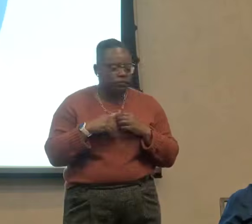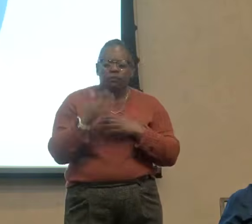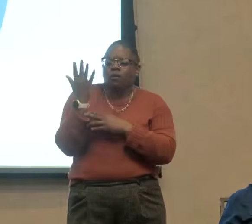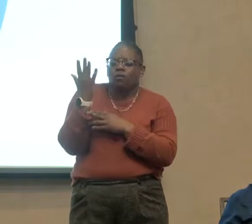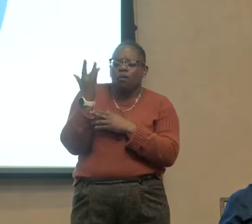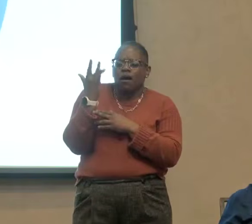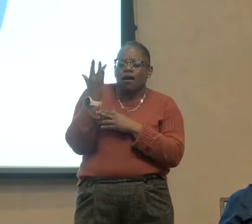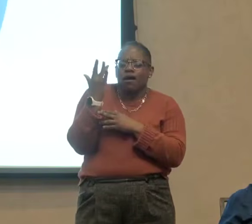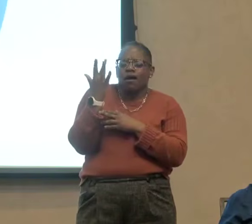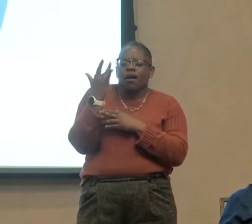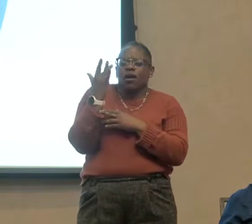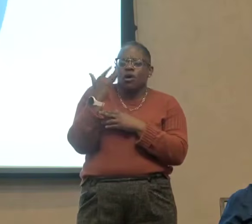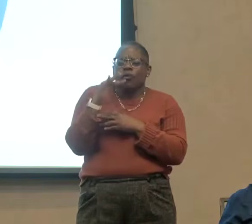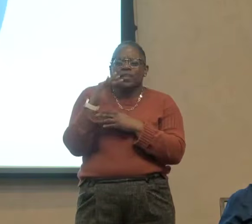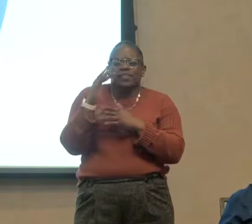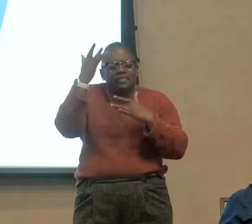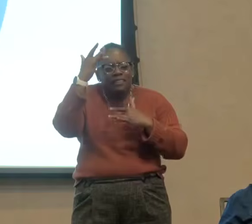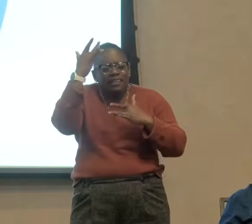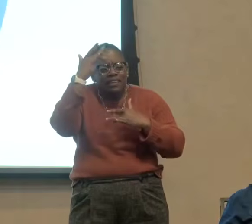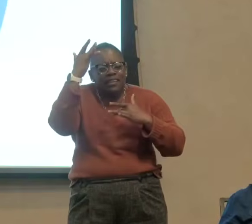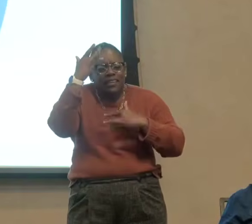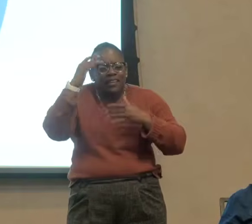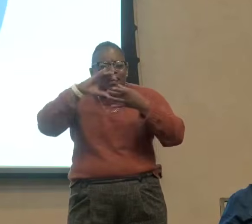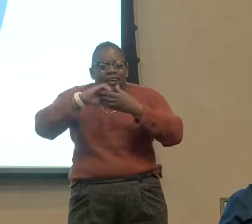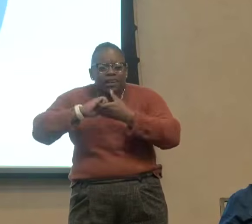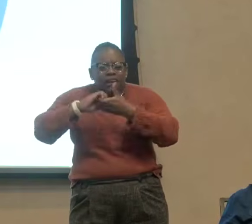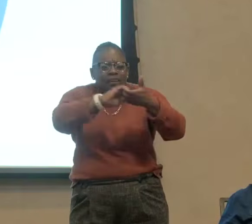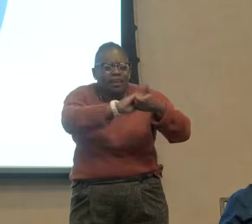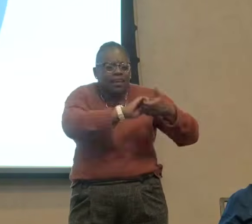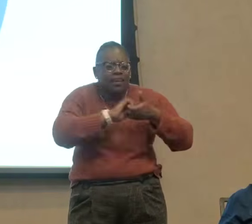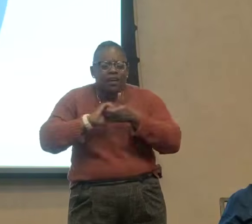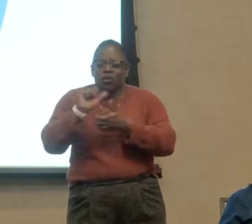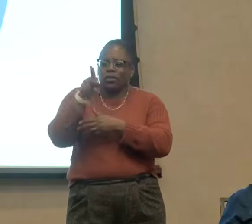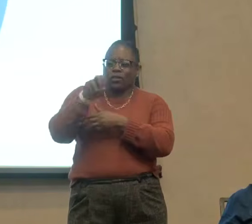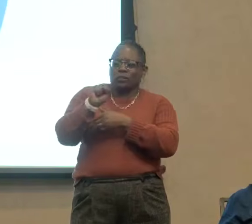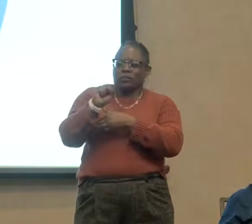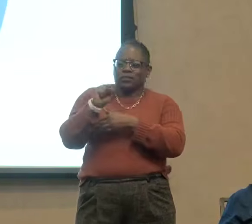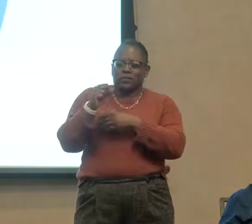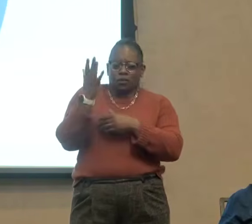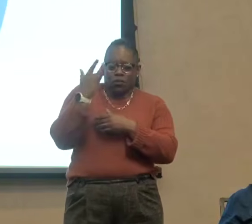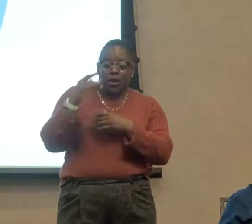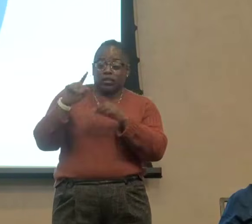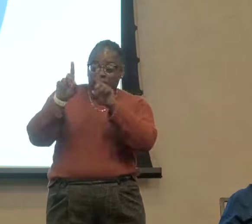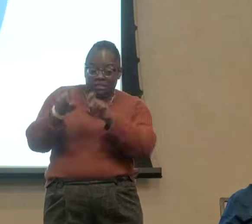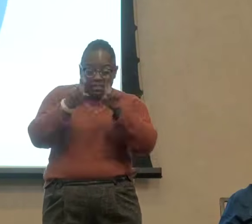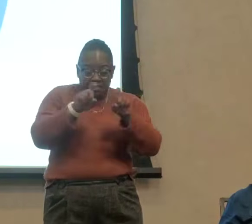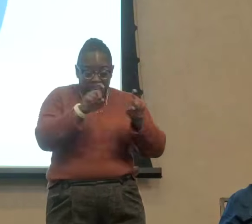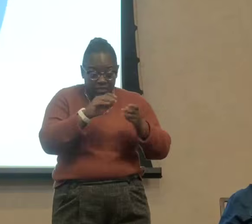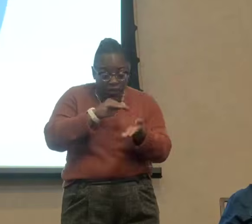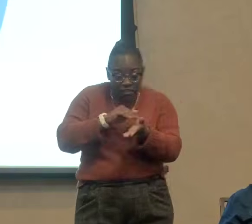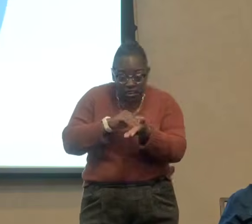Why do these other diseases go hand in hand with lupus? Should we be tested for them by